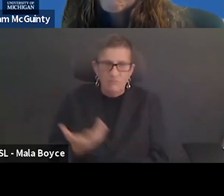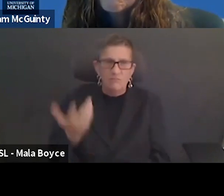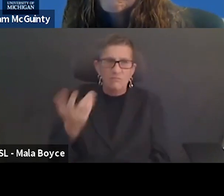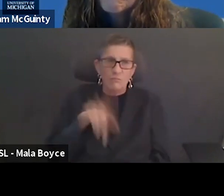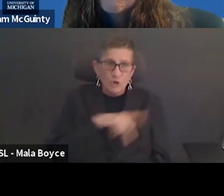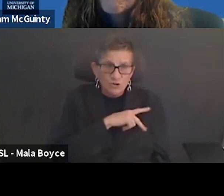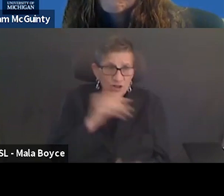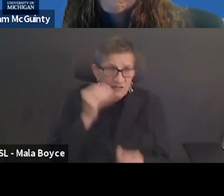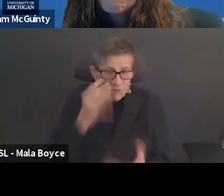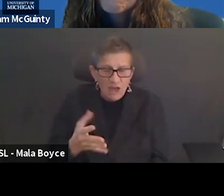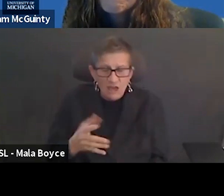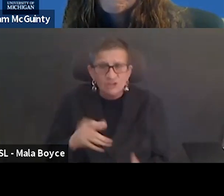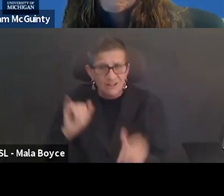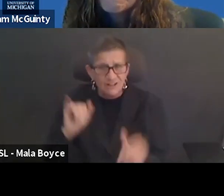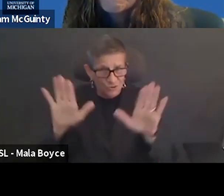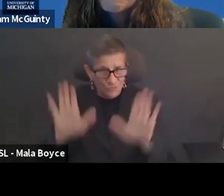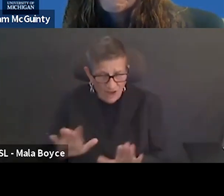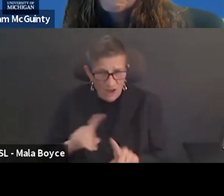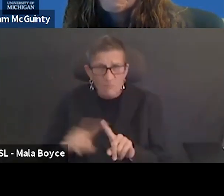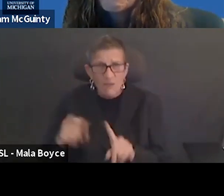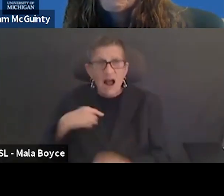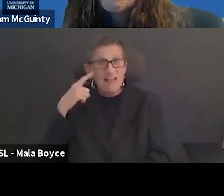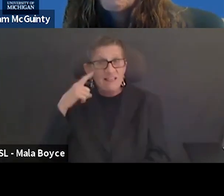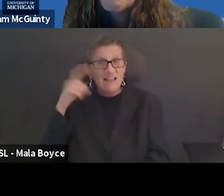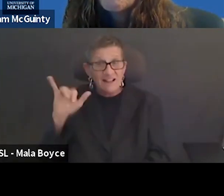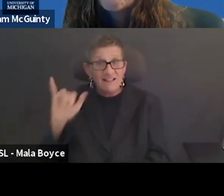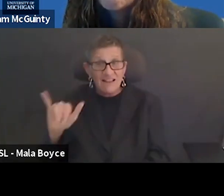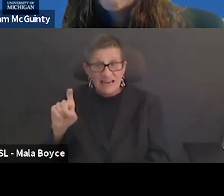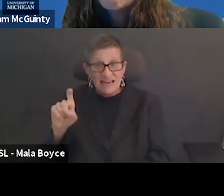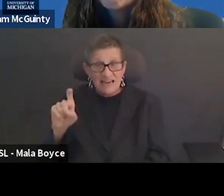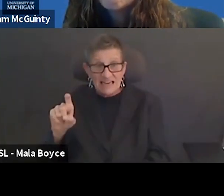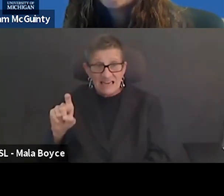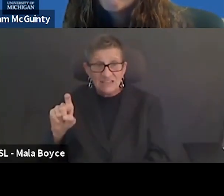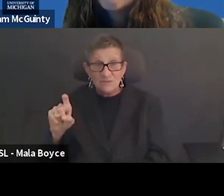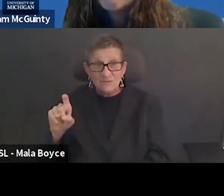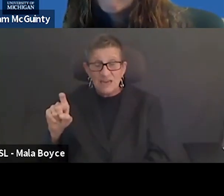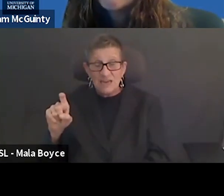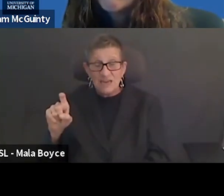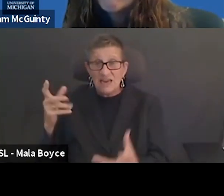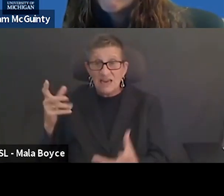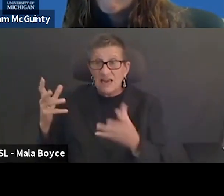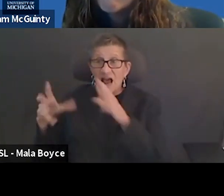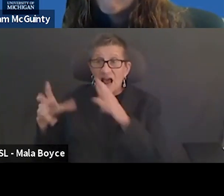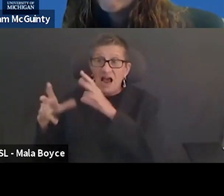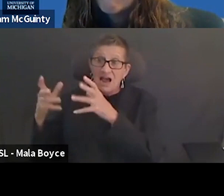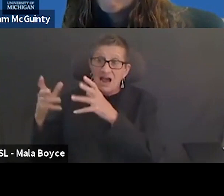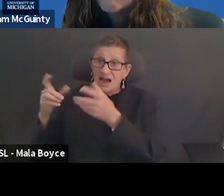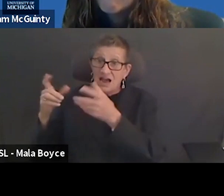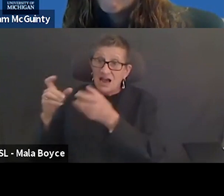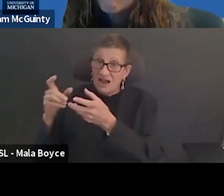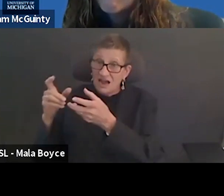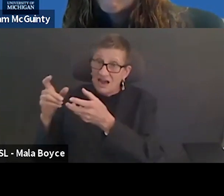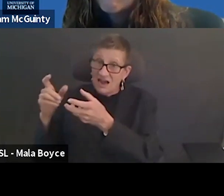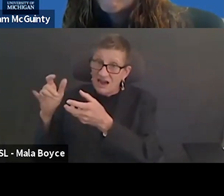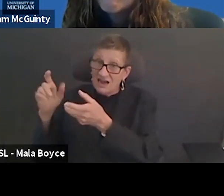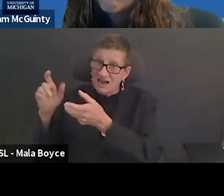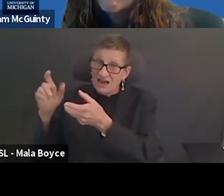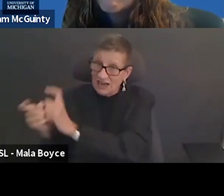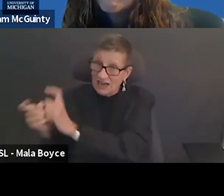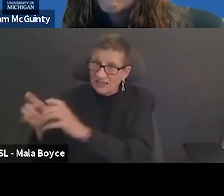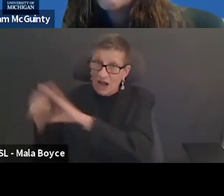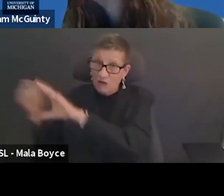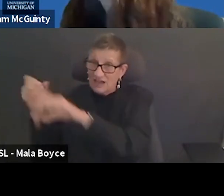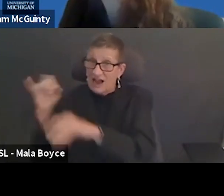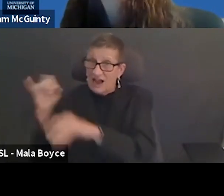to be extended sort of outside of the realm of official accommodations. I think professors